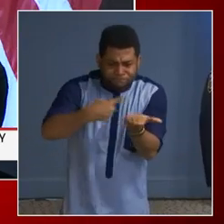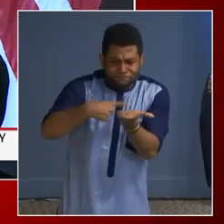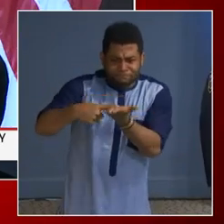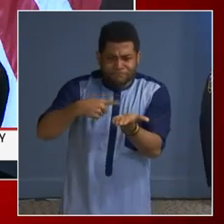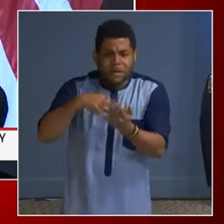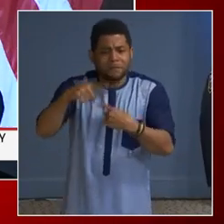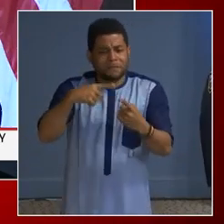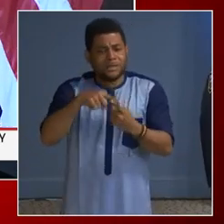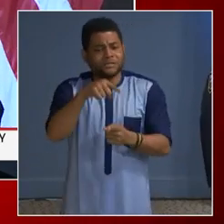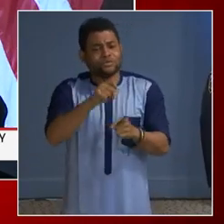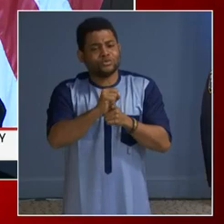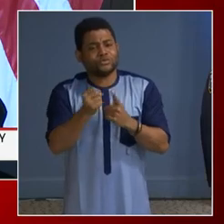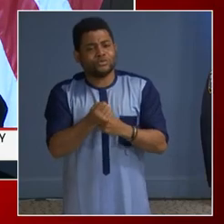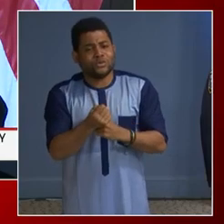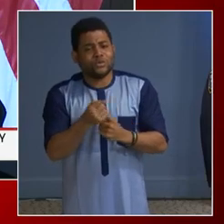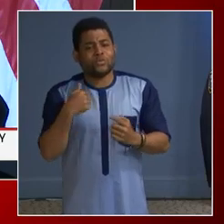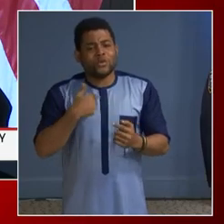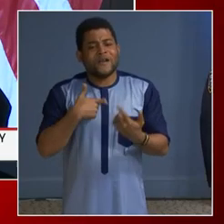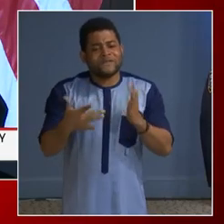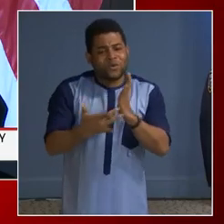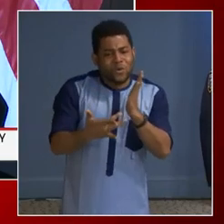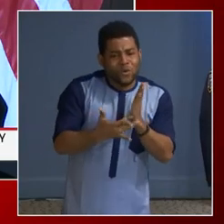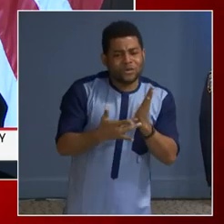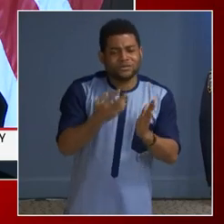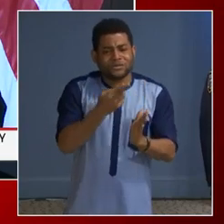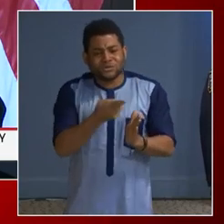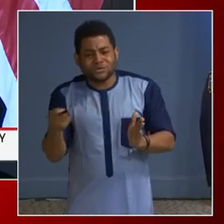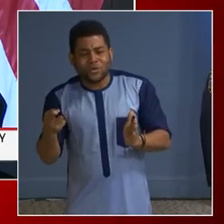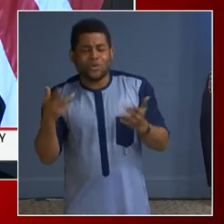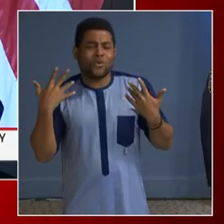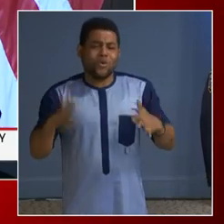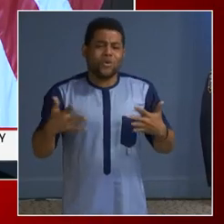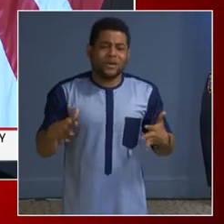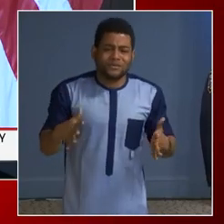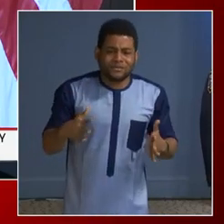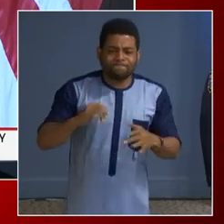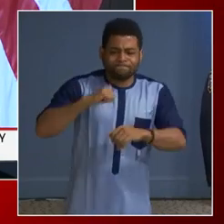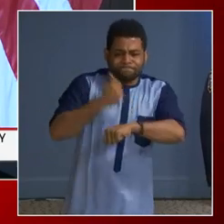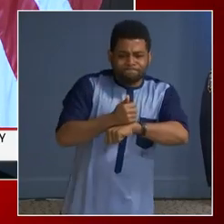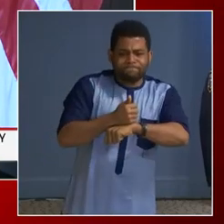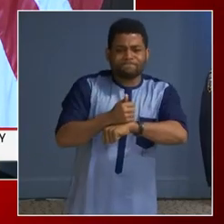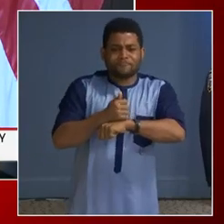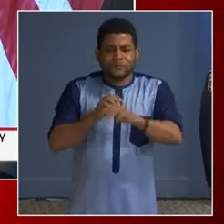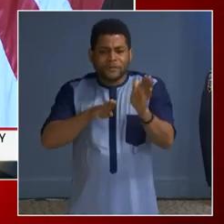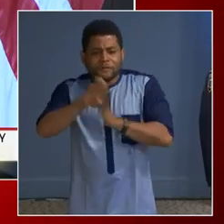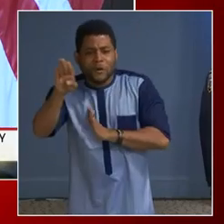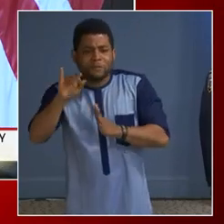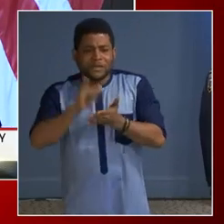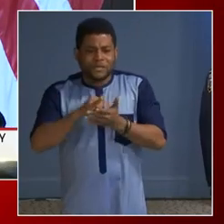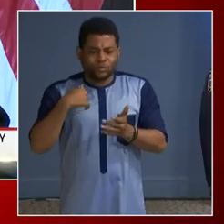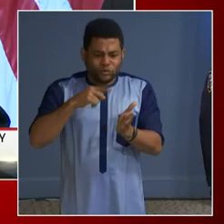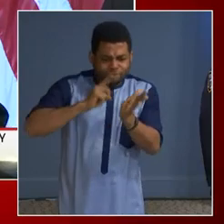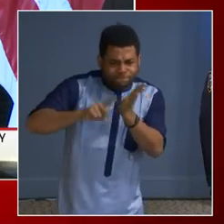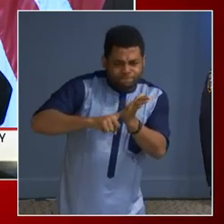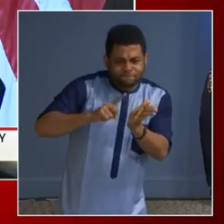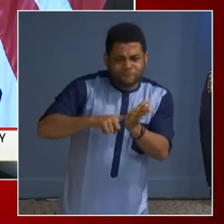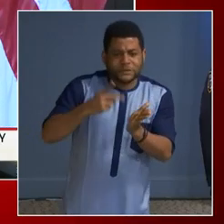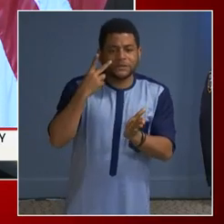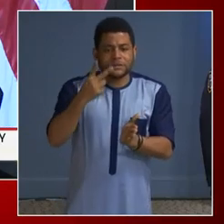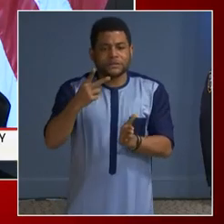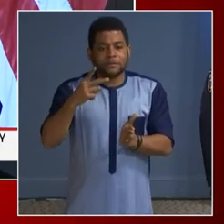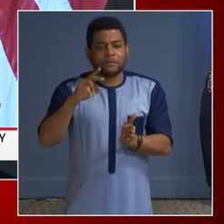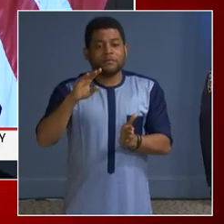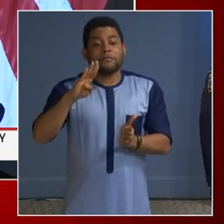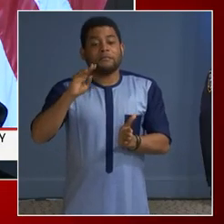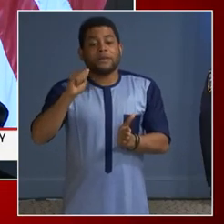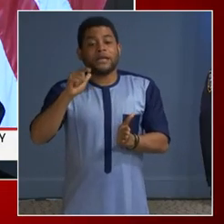is technology and resources that we have whereby we are able to check ballistic information to see if